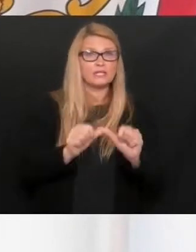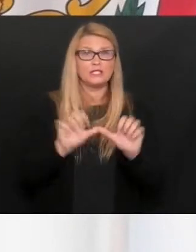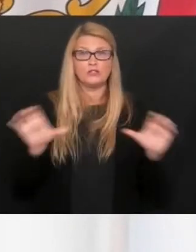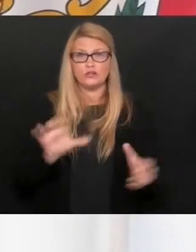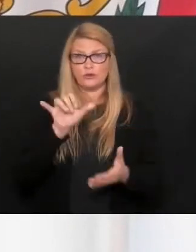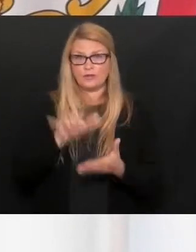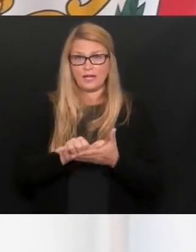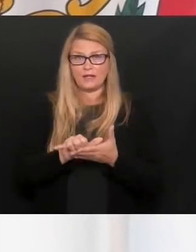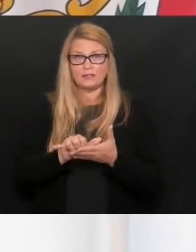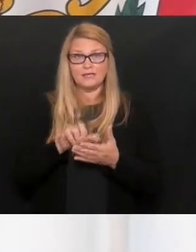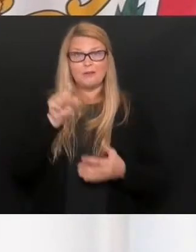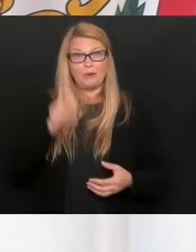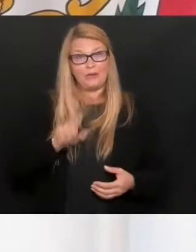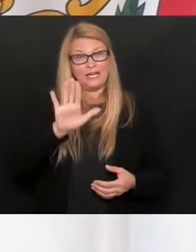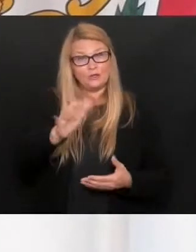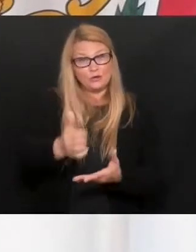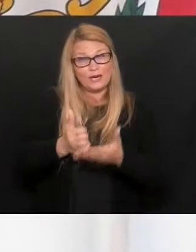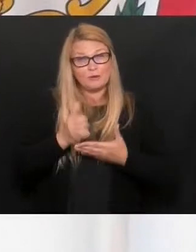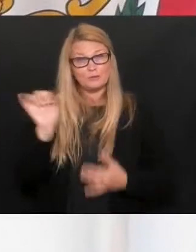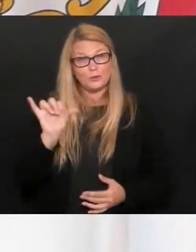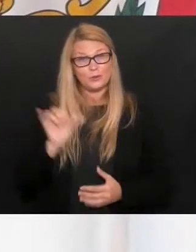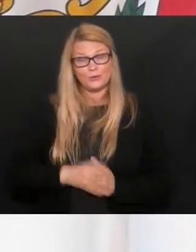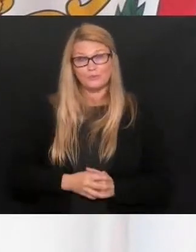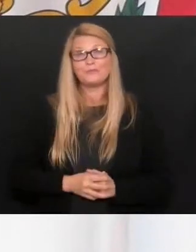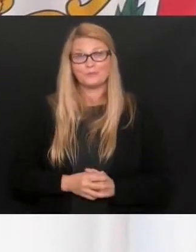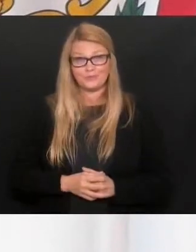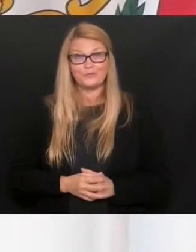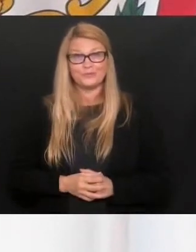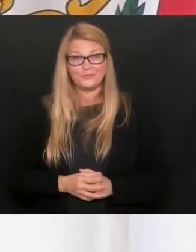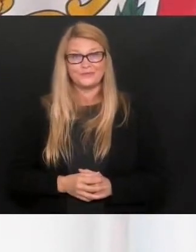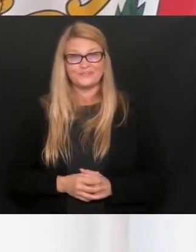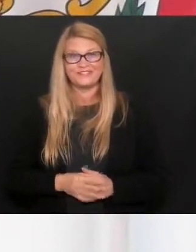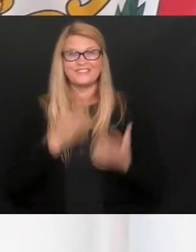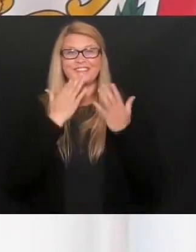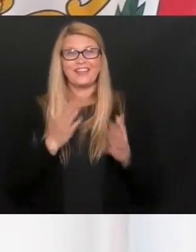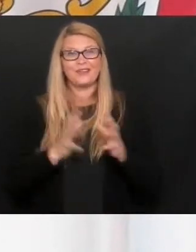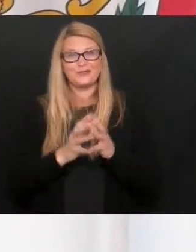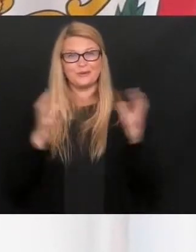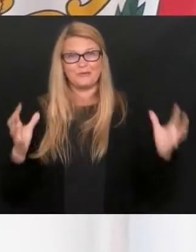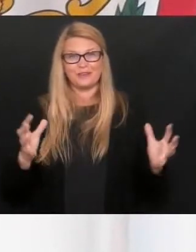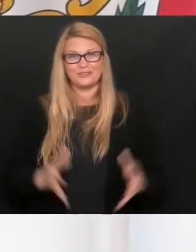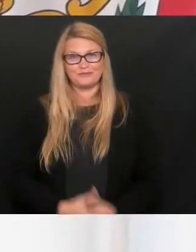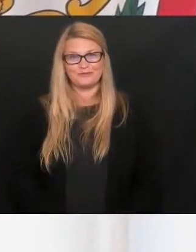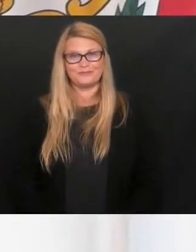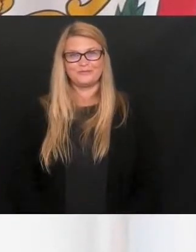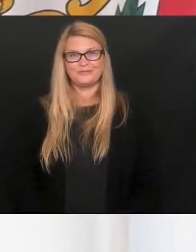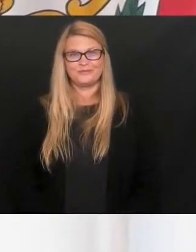But we got to have you. We've got to have you in every way. Thank you so much.